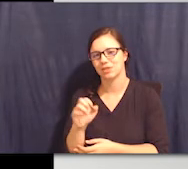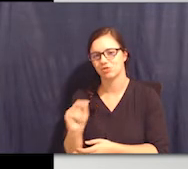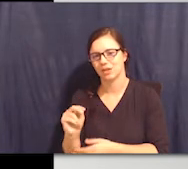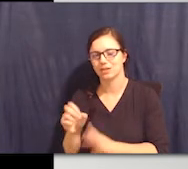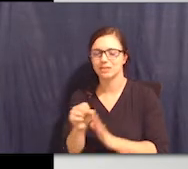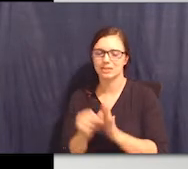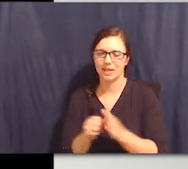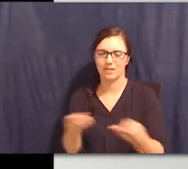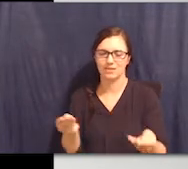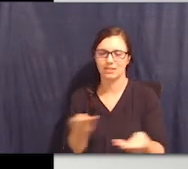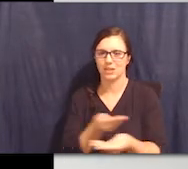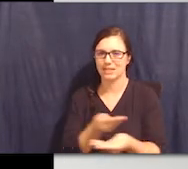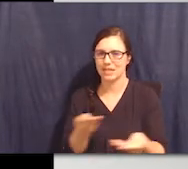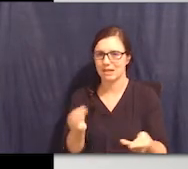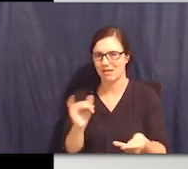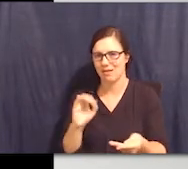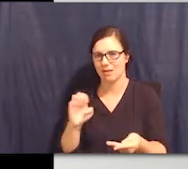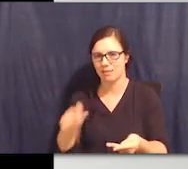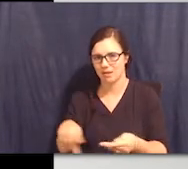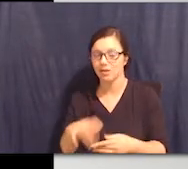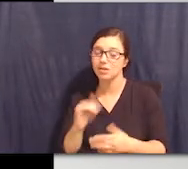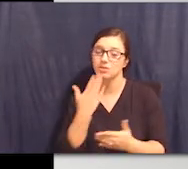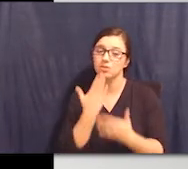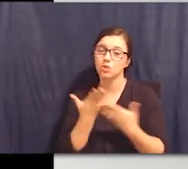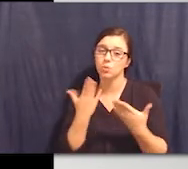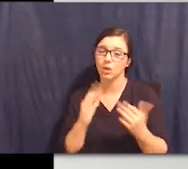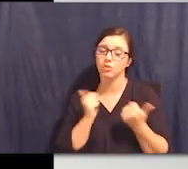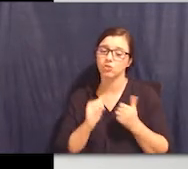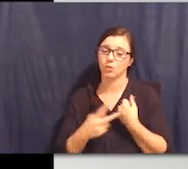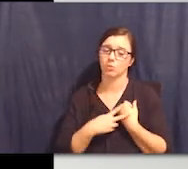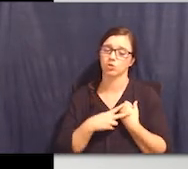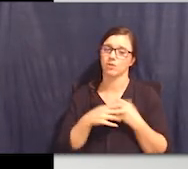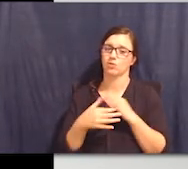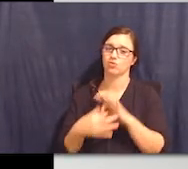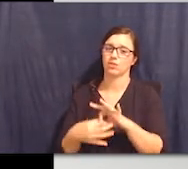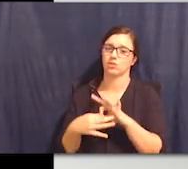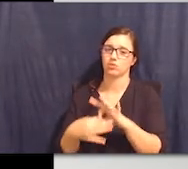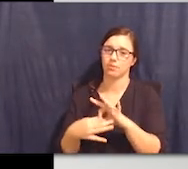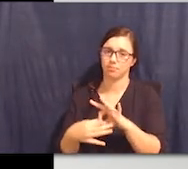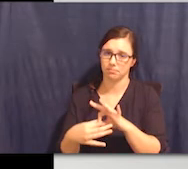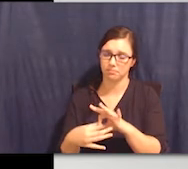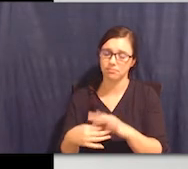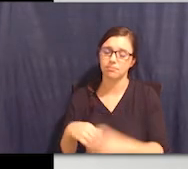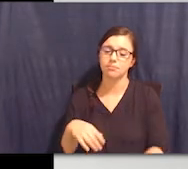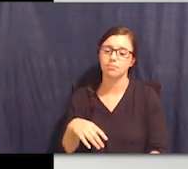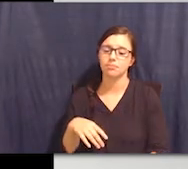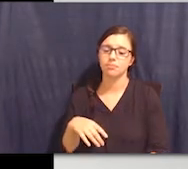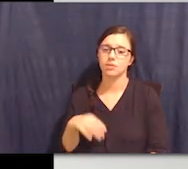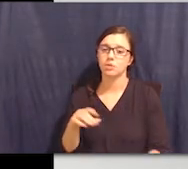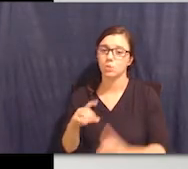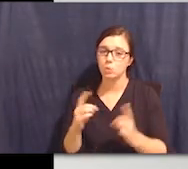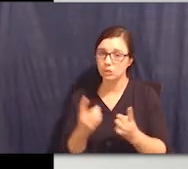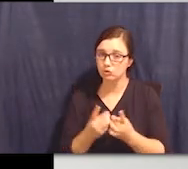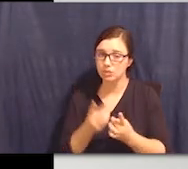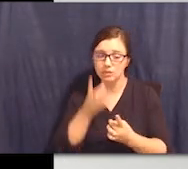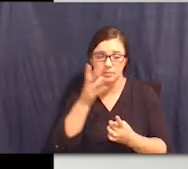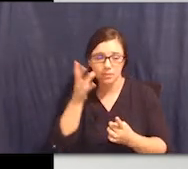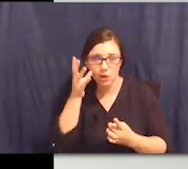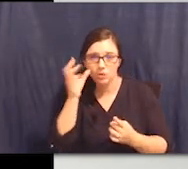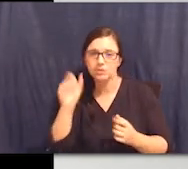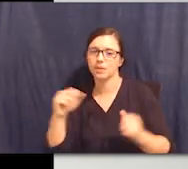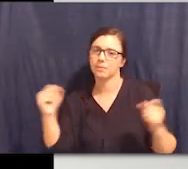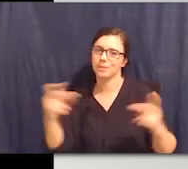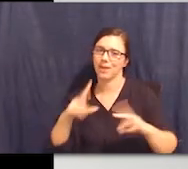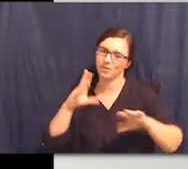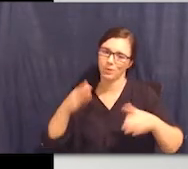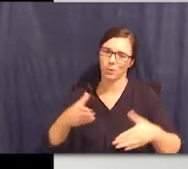state facilitated IEPs, is a really good way to try to preserve those relationships so that districts and parents can get back